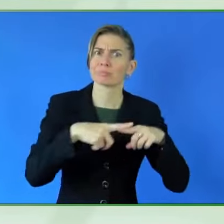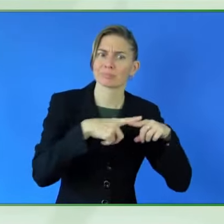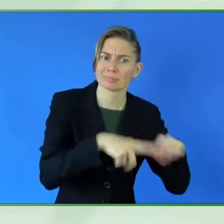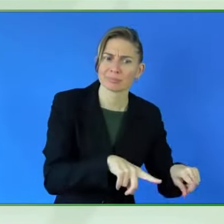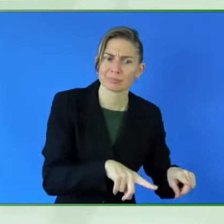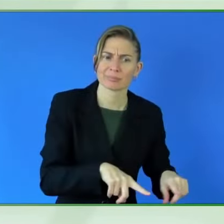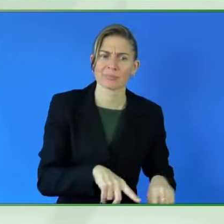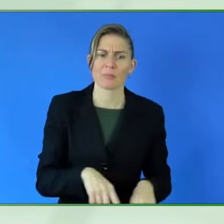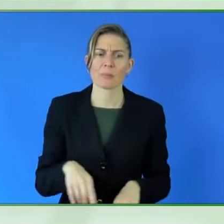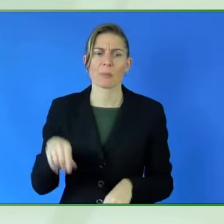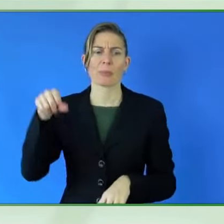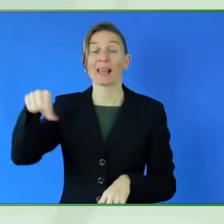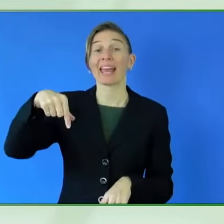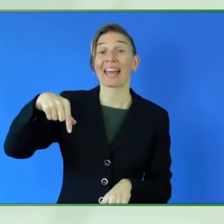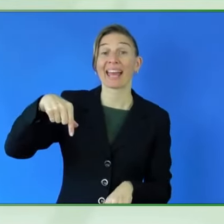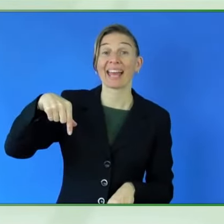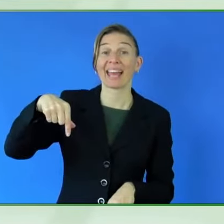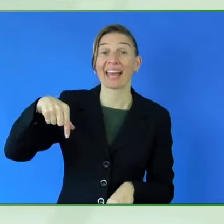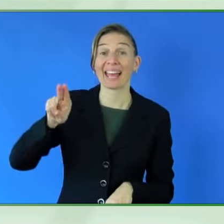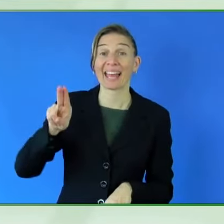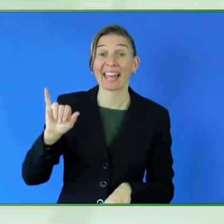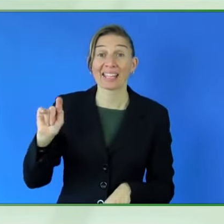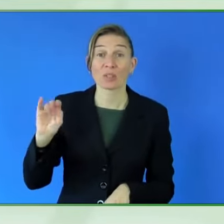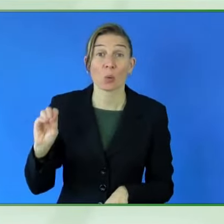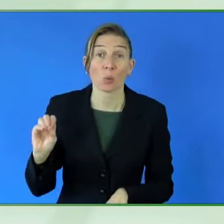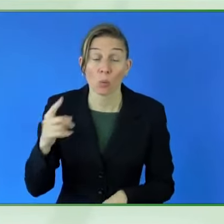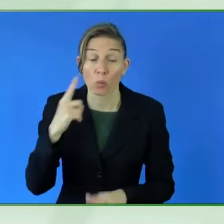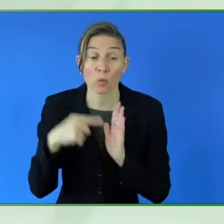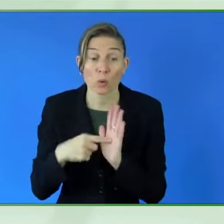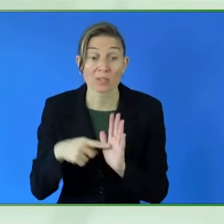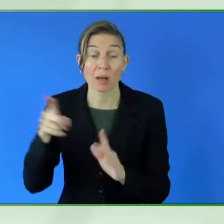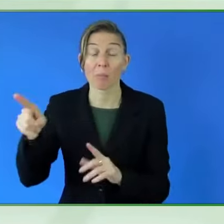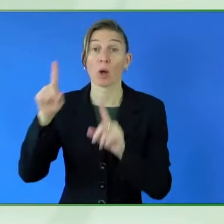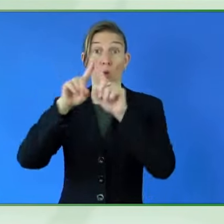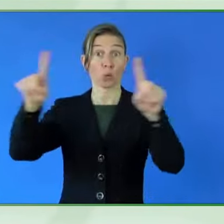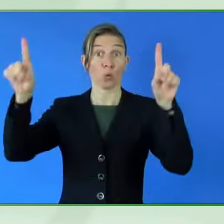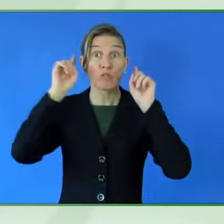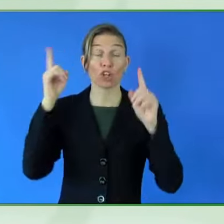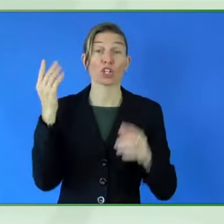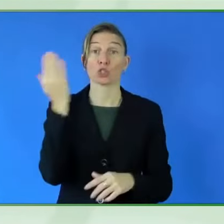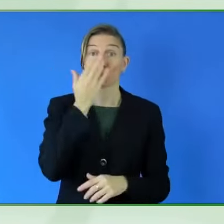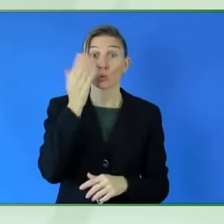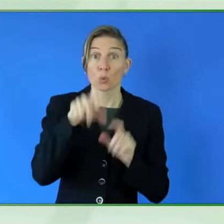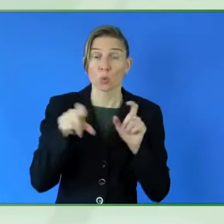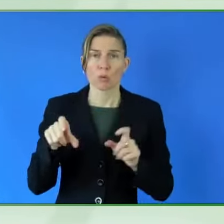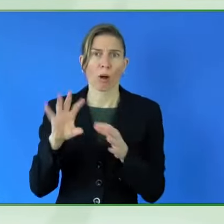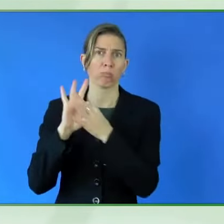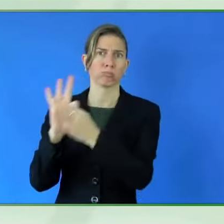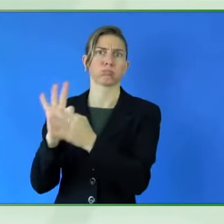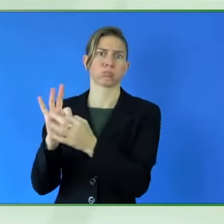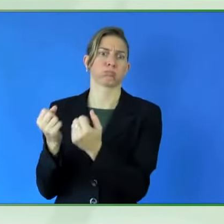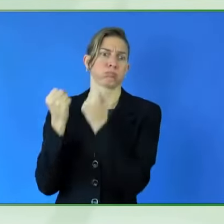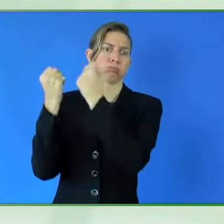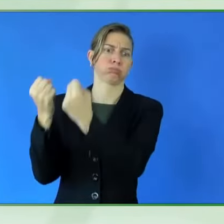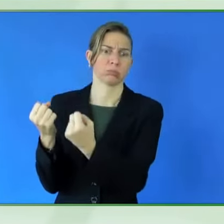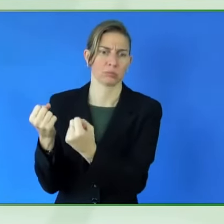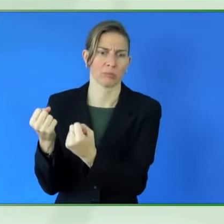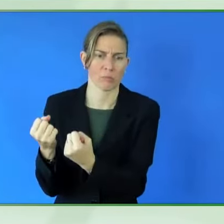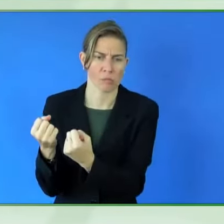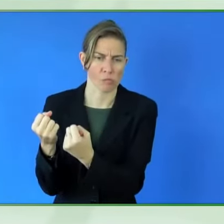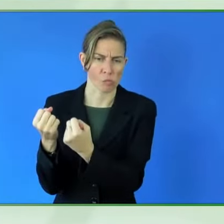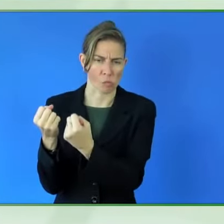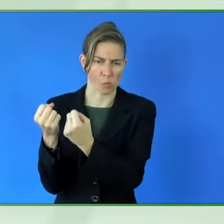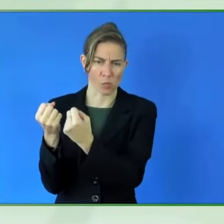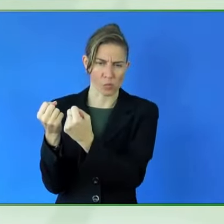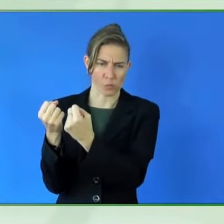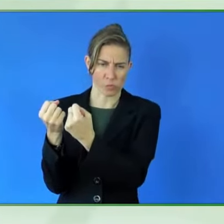have the great engagement of universities and students, we have the interest of other kinds of partners